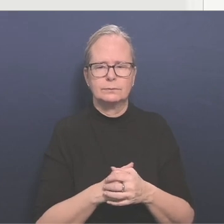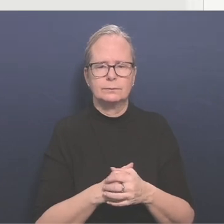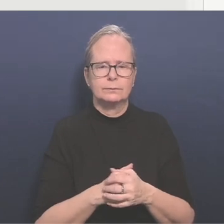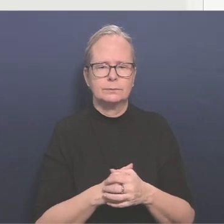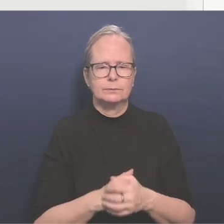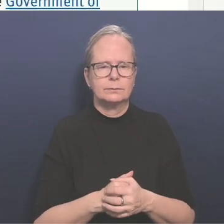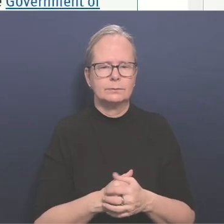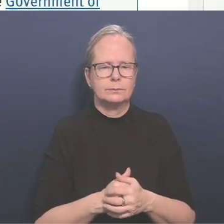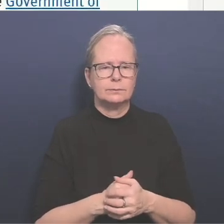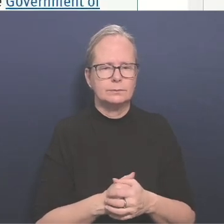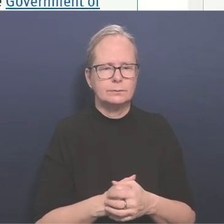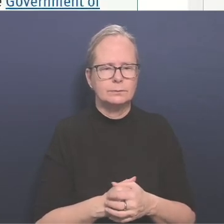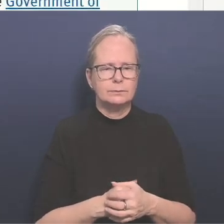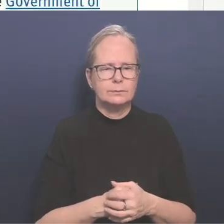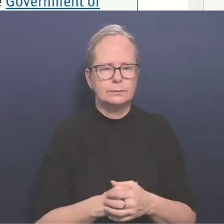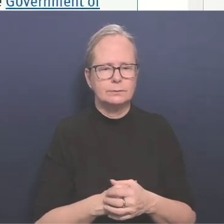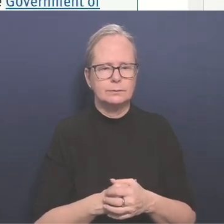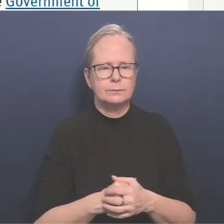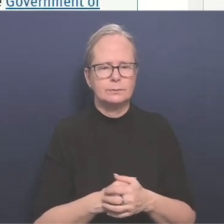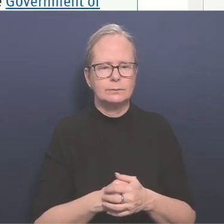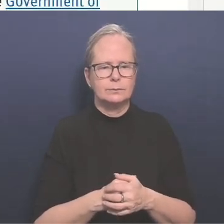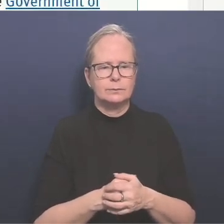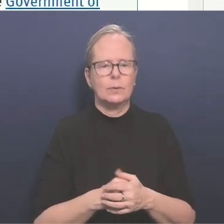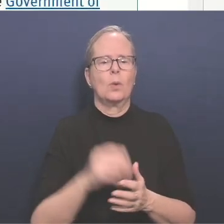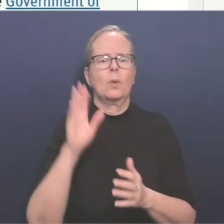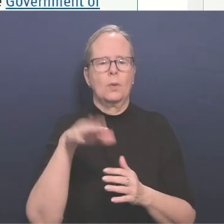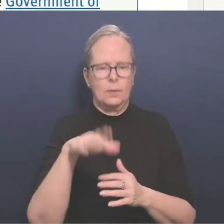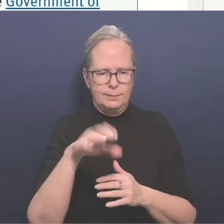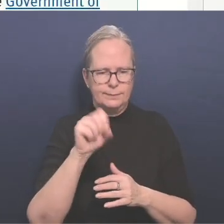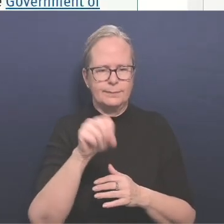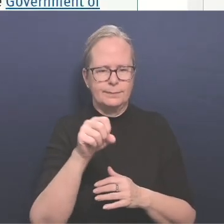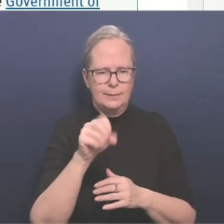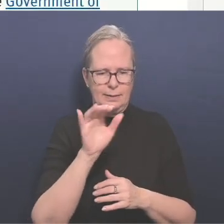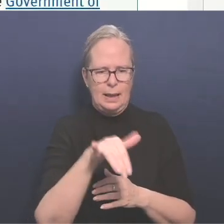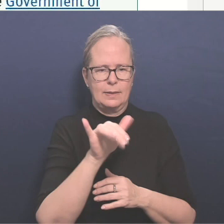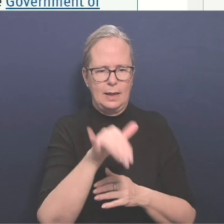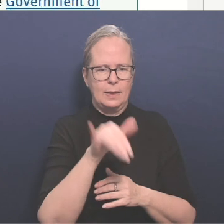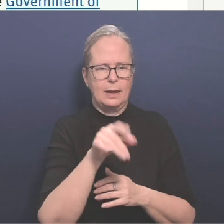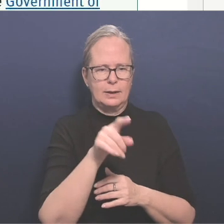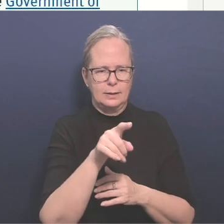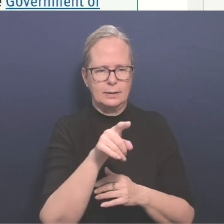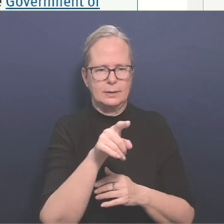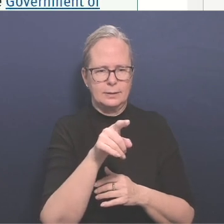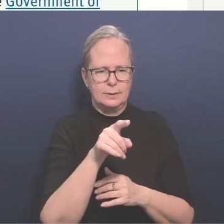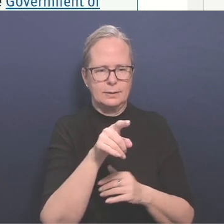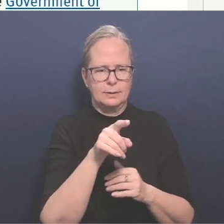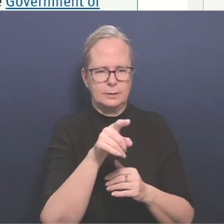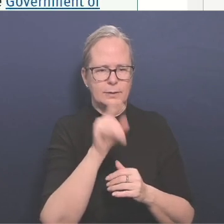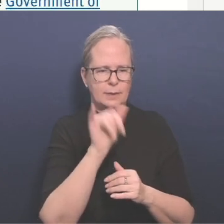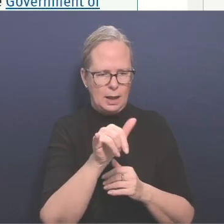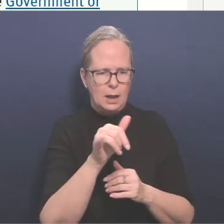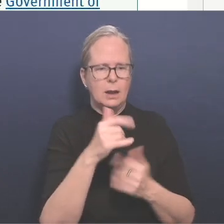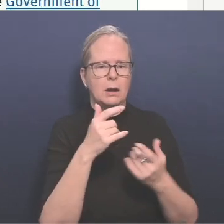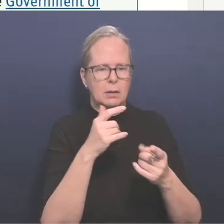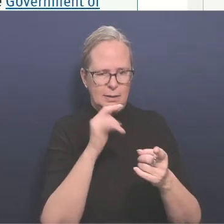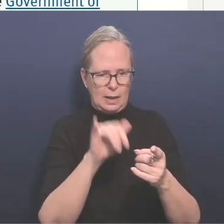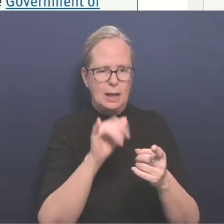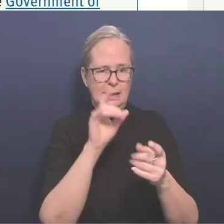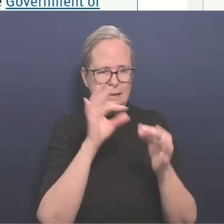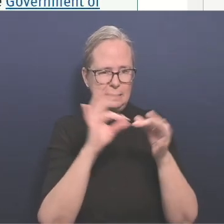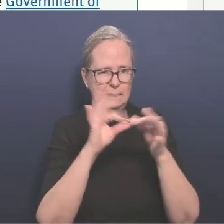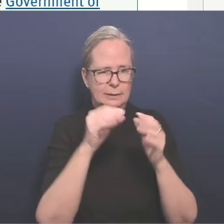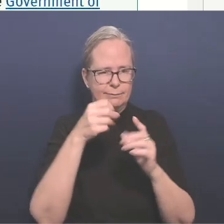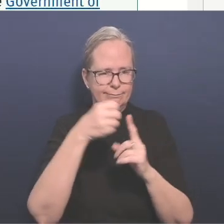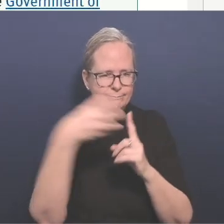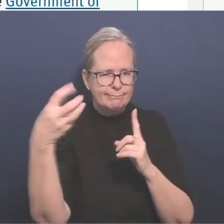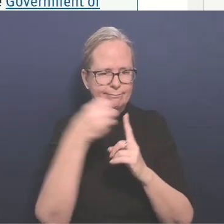point, I'll go back to the Benefit Wayfinder. So in a nutshell, that's what you